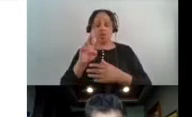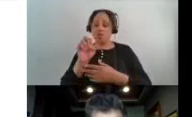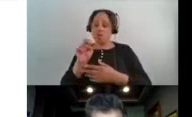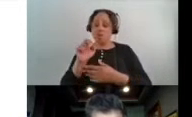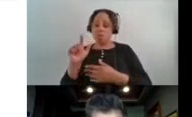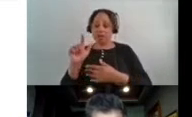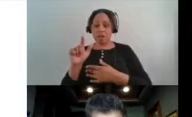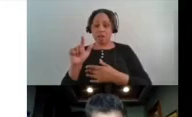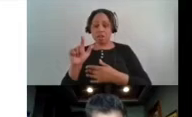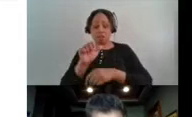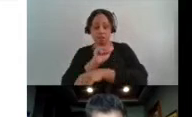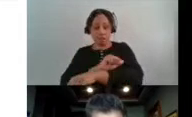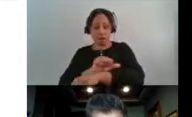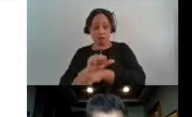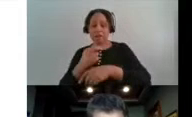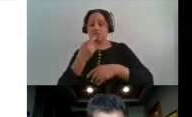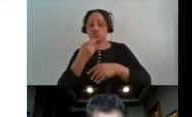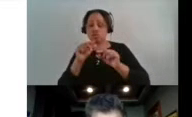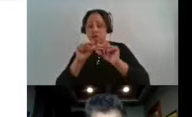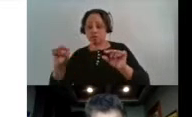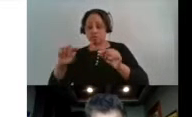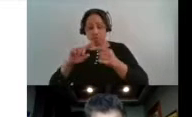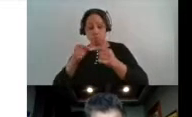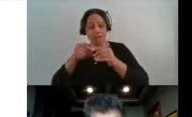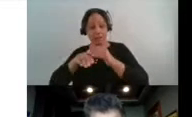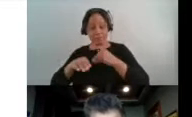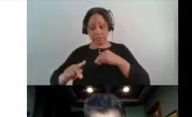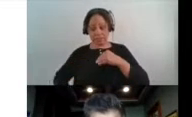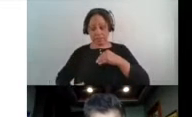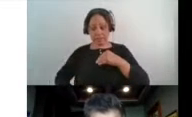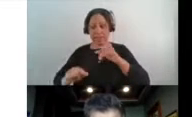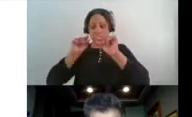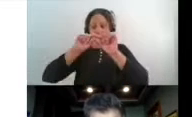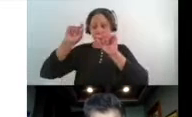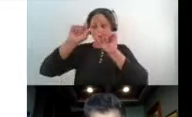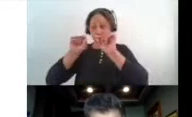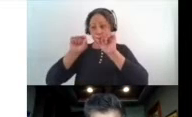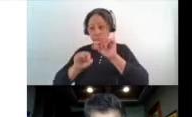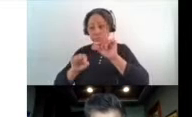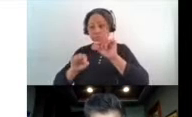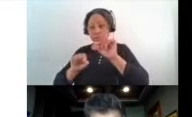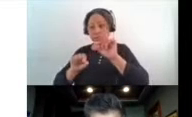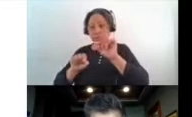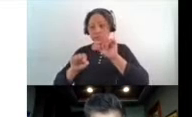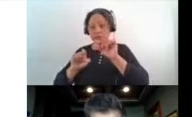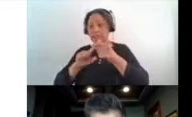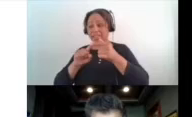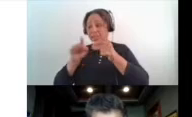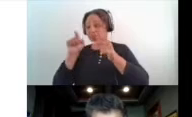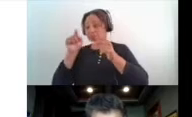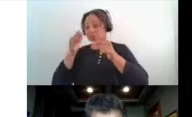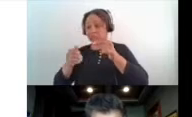that comes in to the kidney, it breaks up into tiny, tiny branches that eventually terminate on a filter